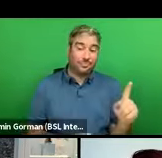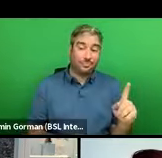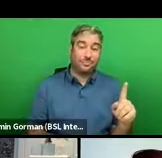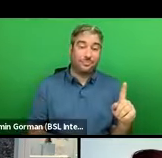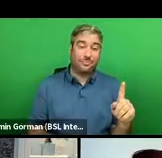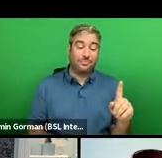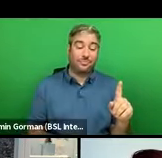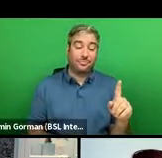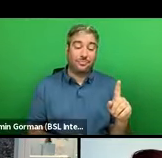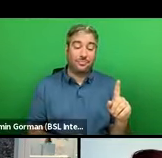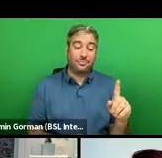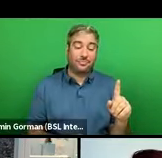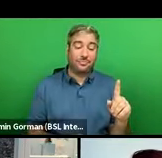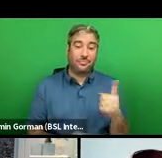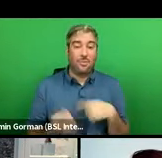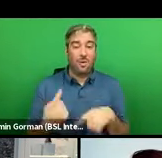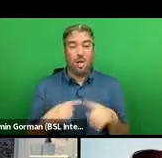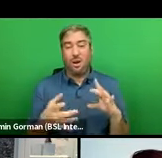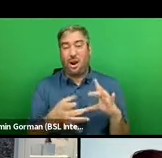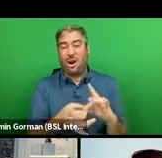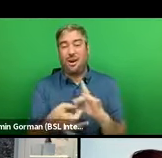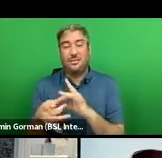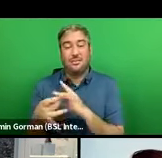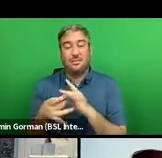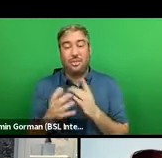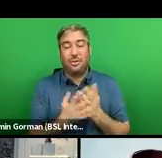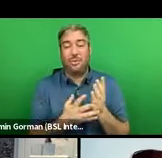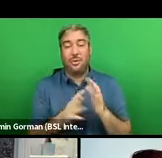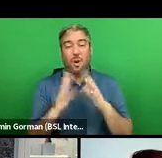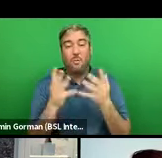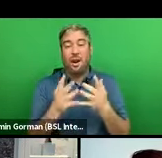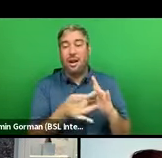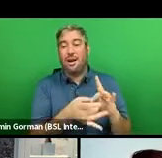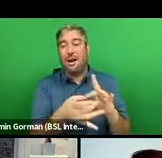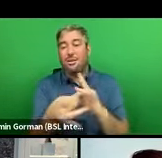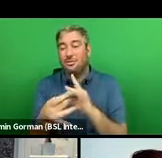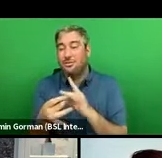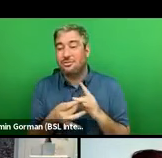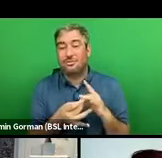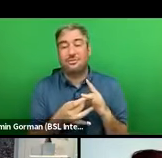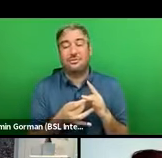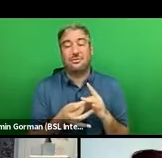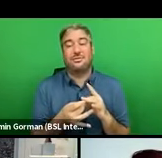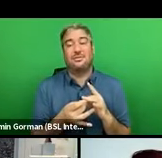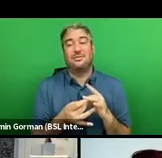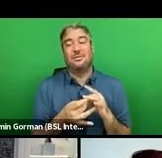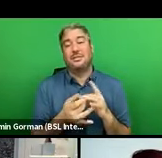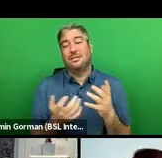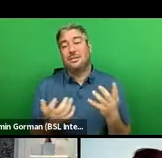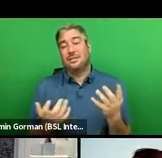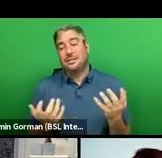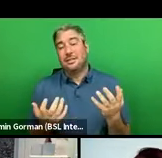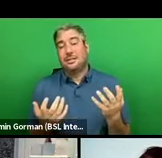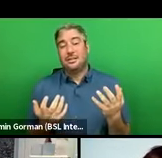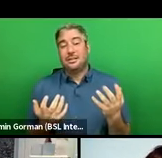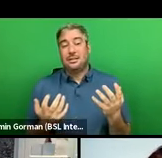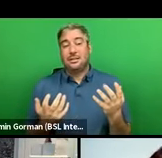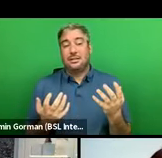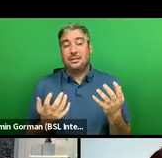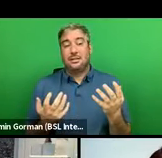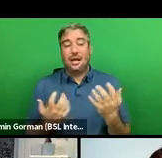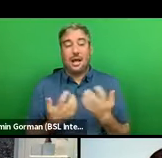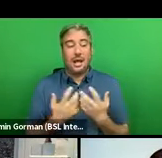in fact, to implement control on this local, on